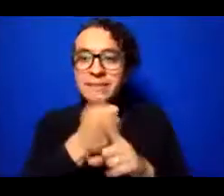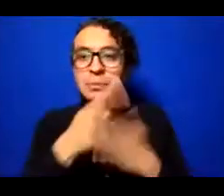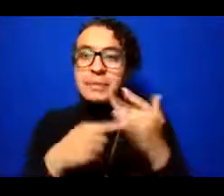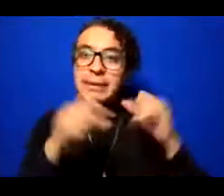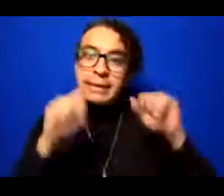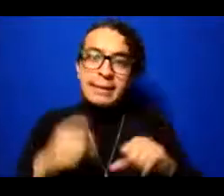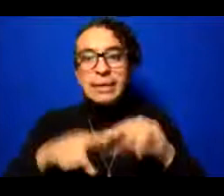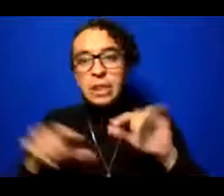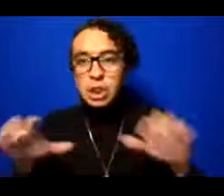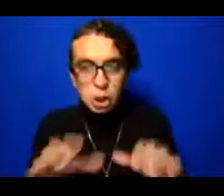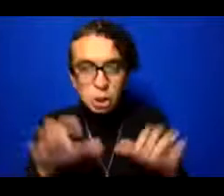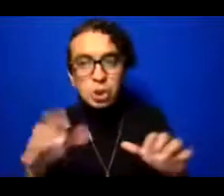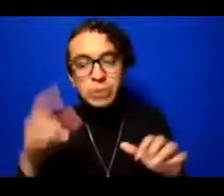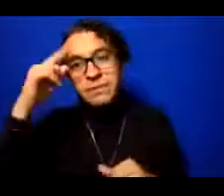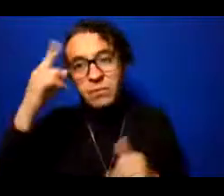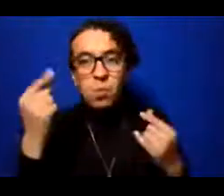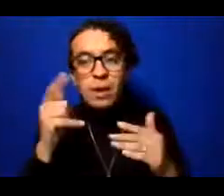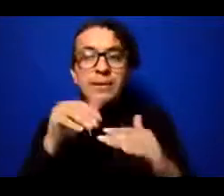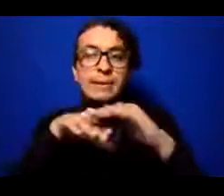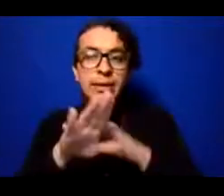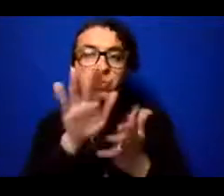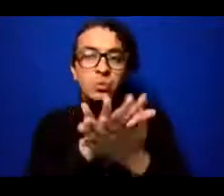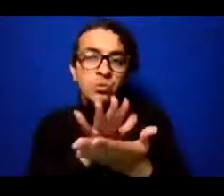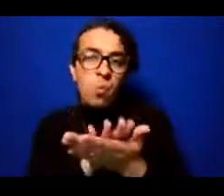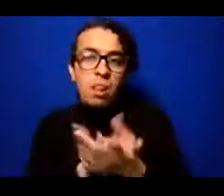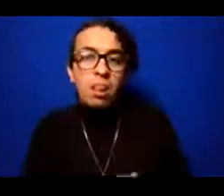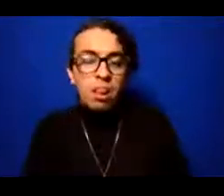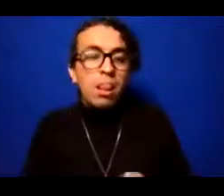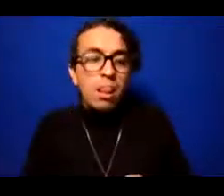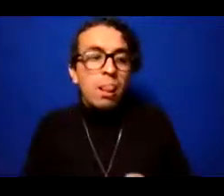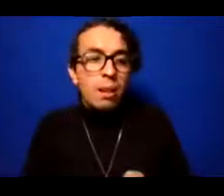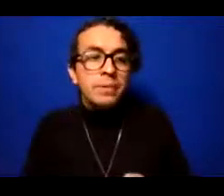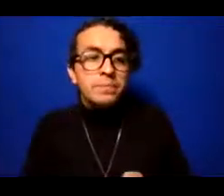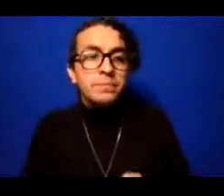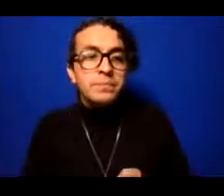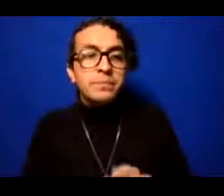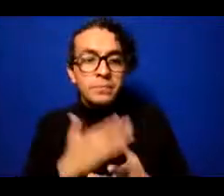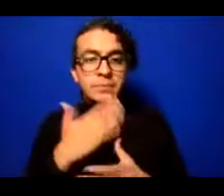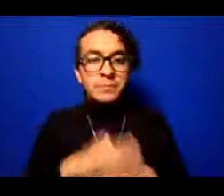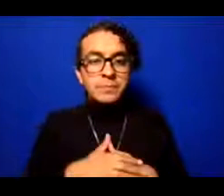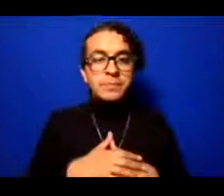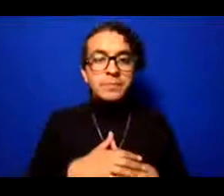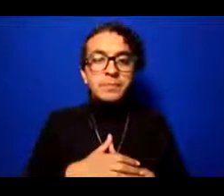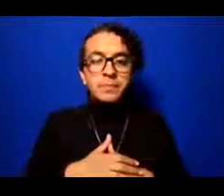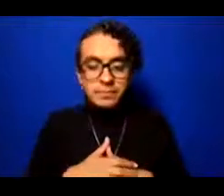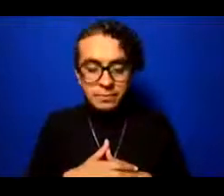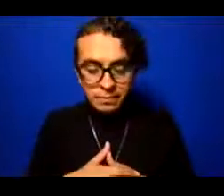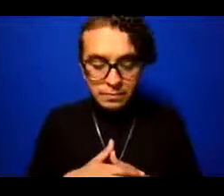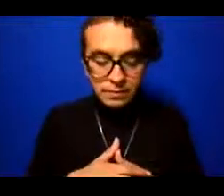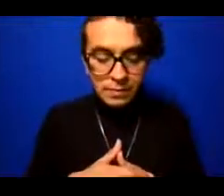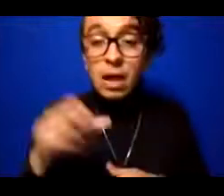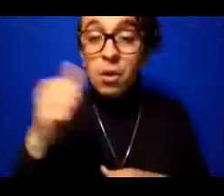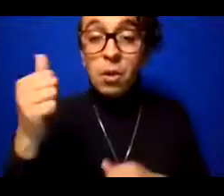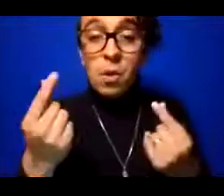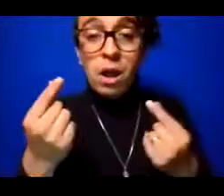can't do in order to get into a good school. The other thing that I run into is sports pressures.